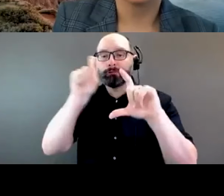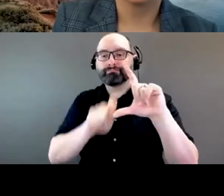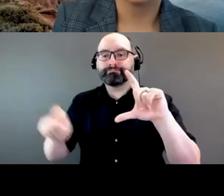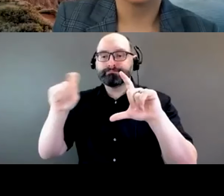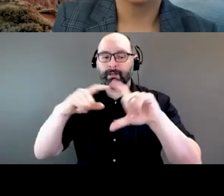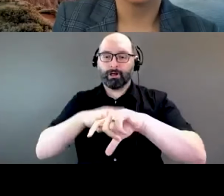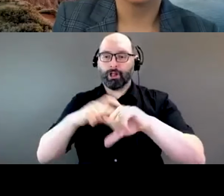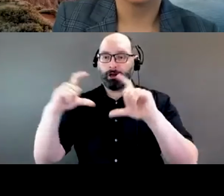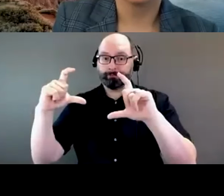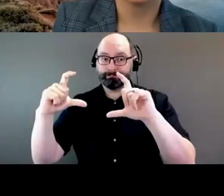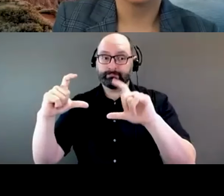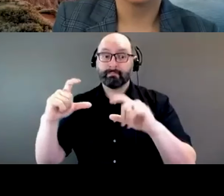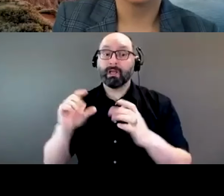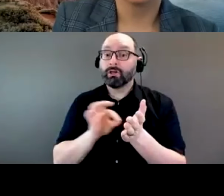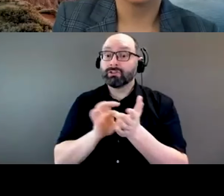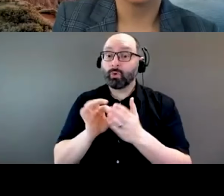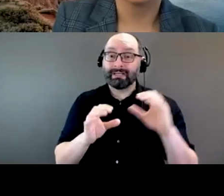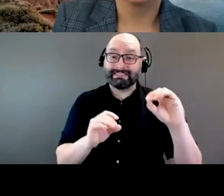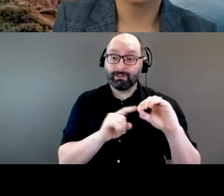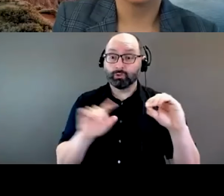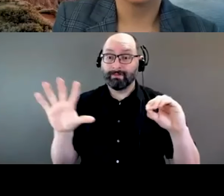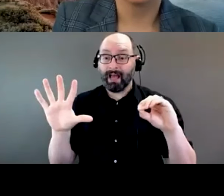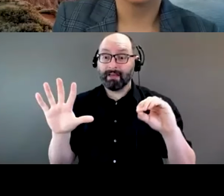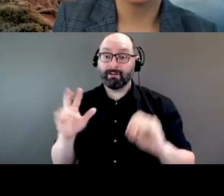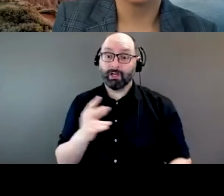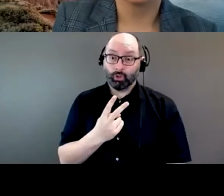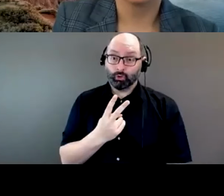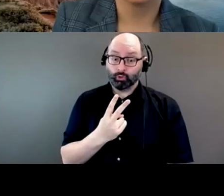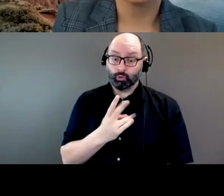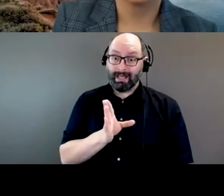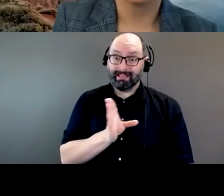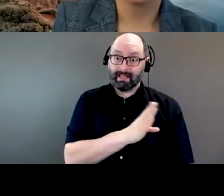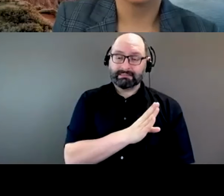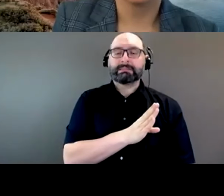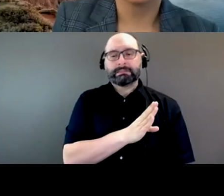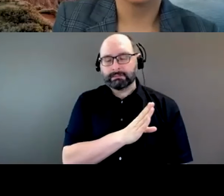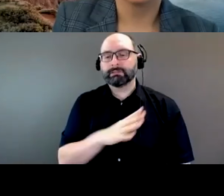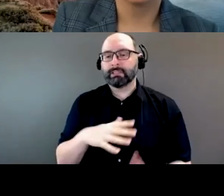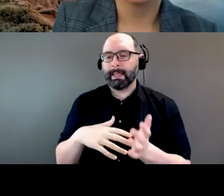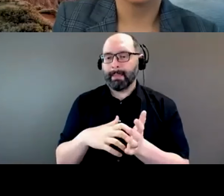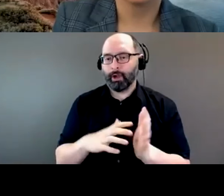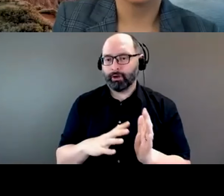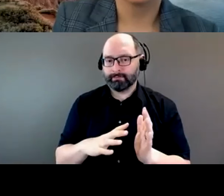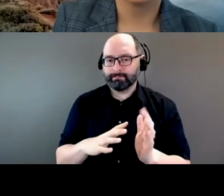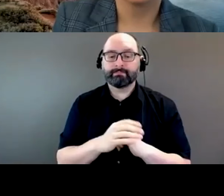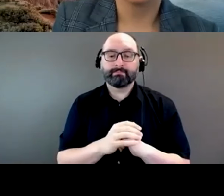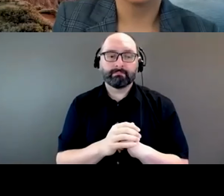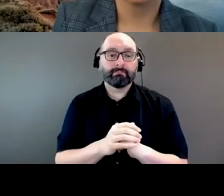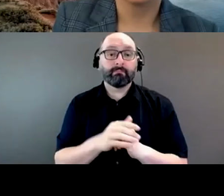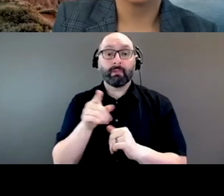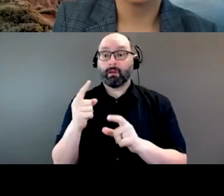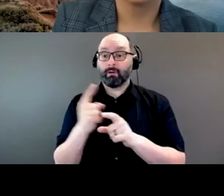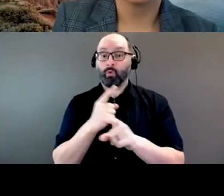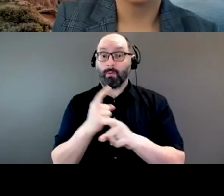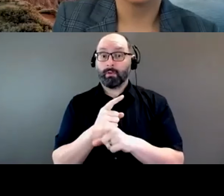from 0 to 5, and 2 or less is probably impaired. That's what I mean, like this is just a screening. And here we have a normal clock, you know,